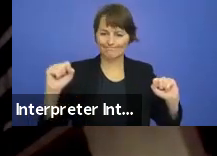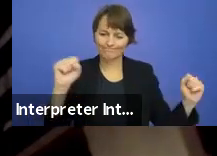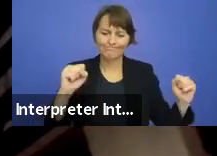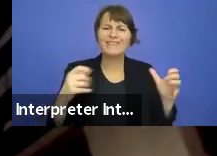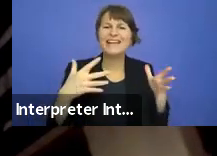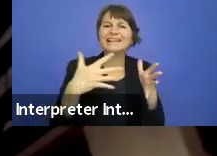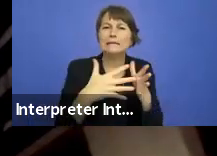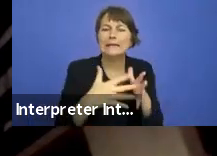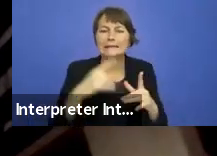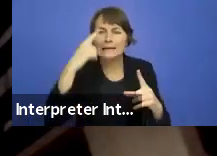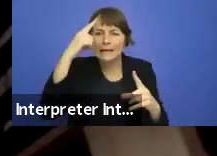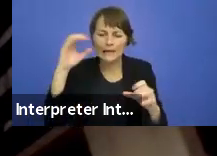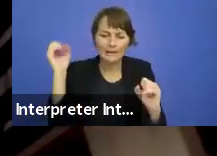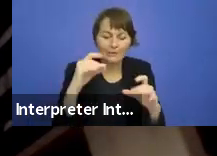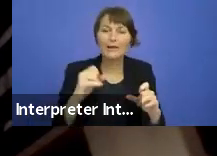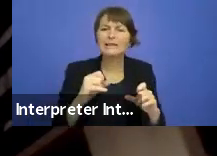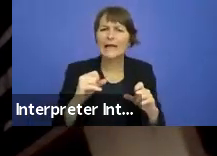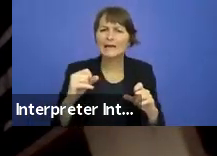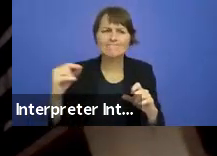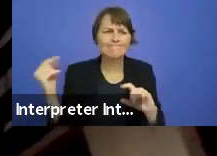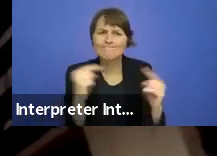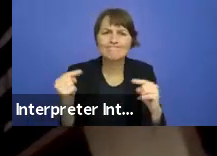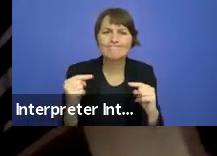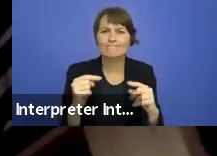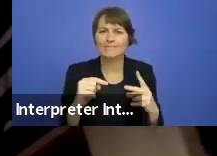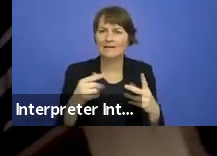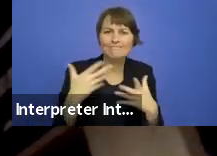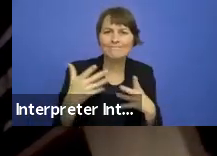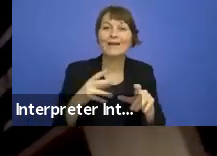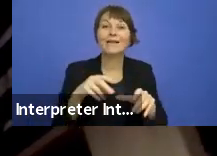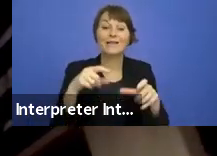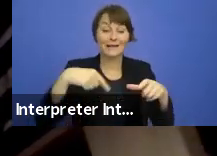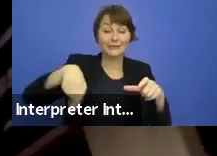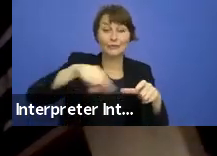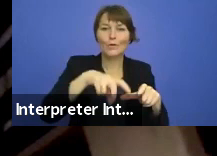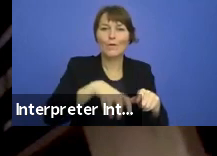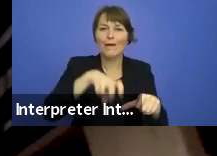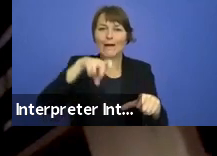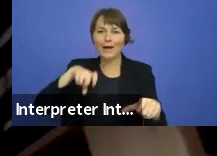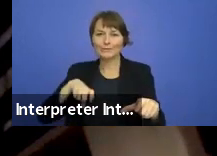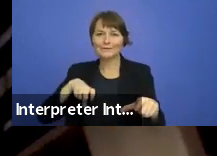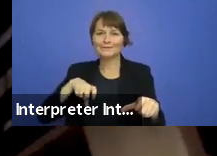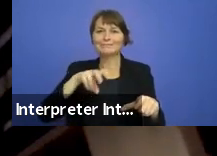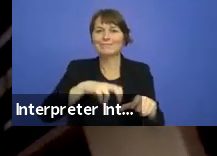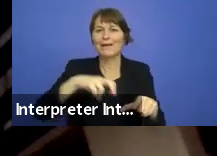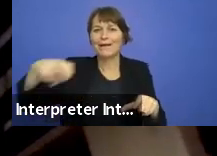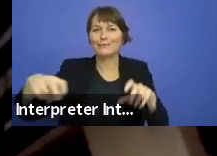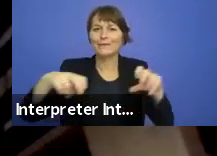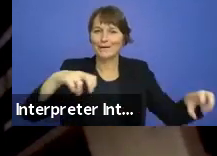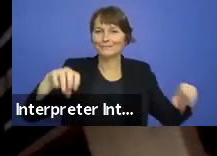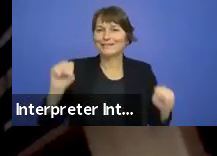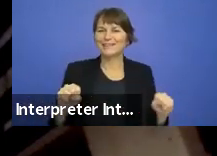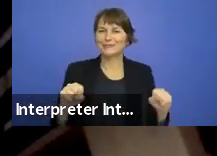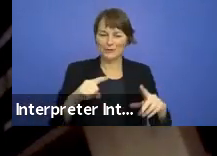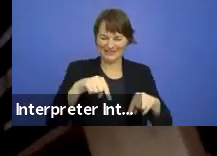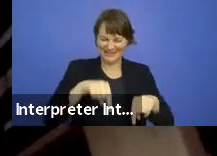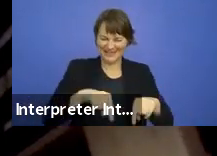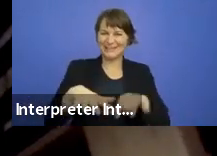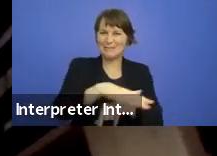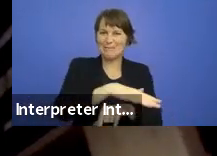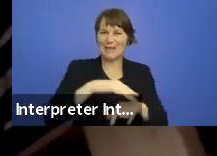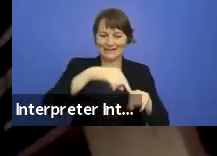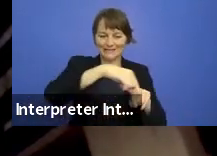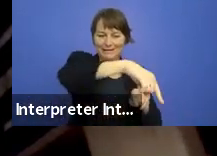let our convictions crash into others and step out again, slightly changed. It's creating the space, often literally,